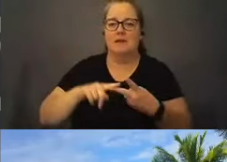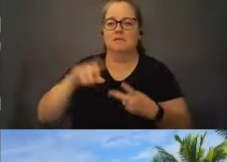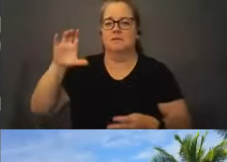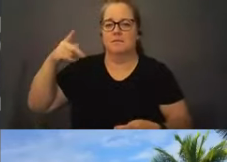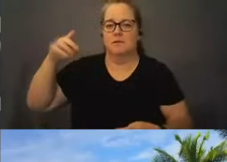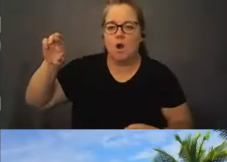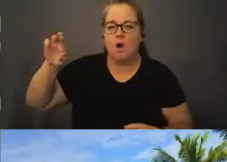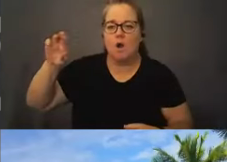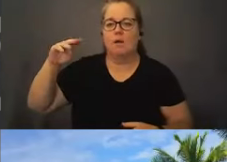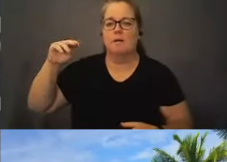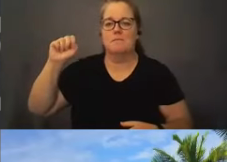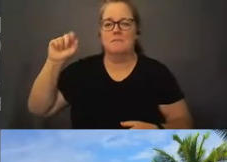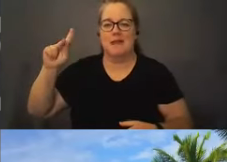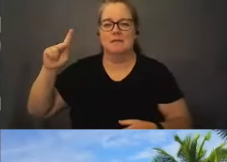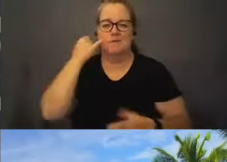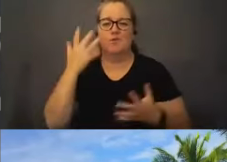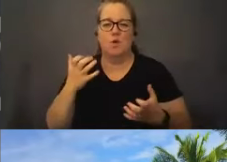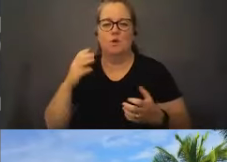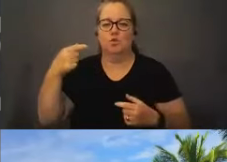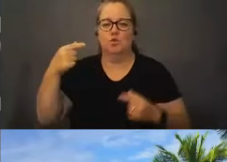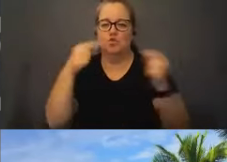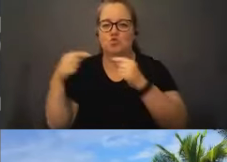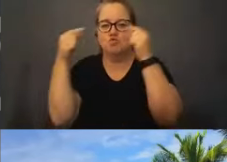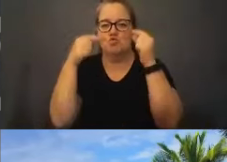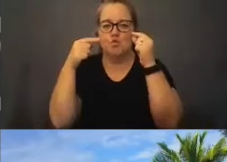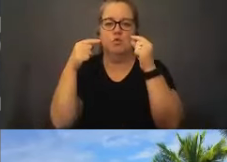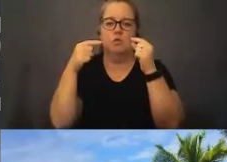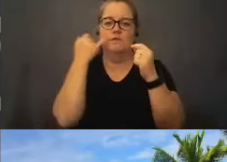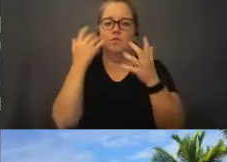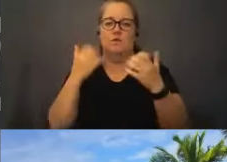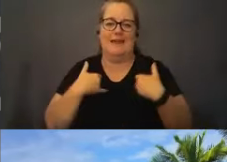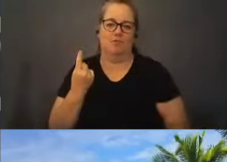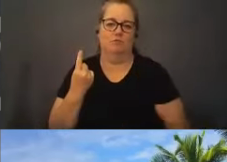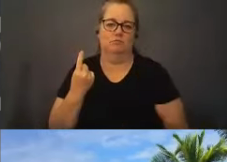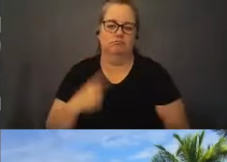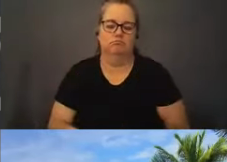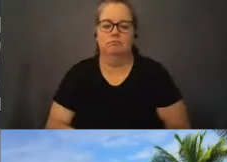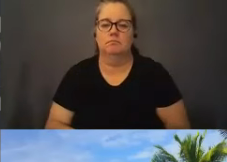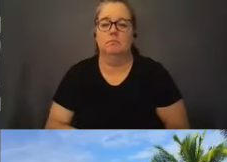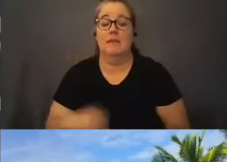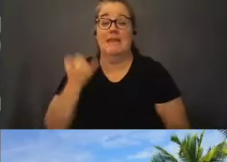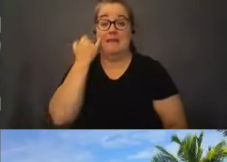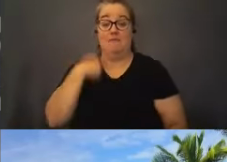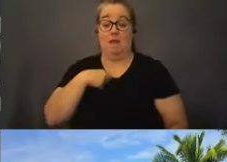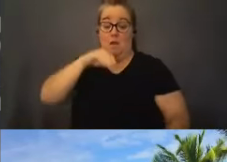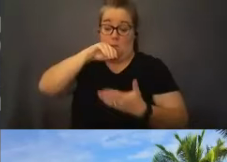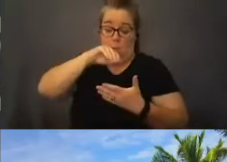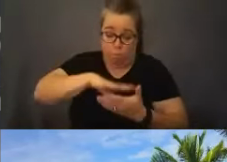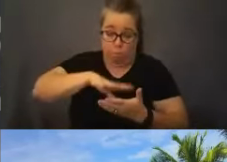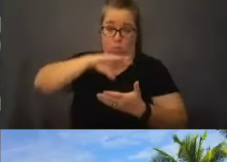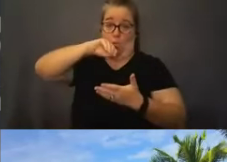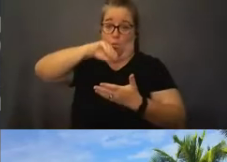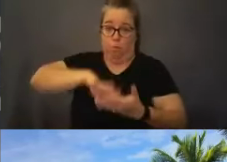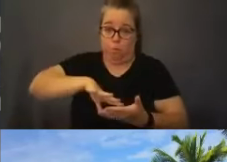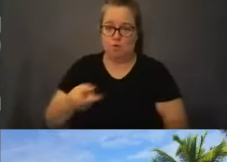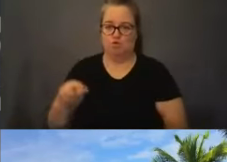it and find one if you want to keep one around. So if I am doing breaths, I do 2 breaths. Each